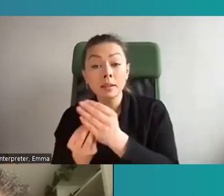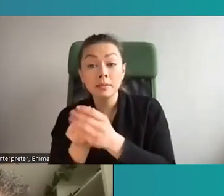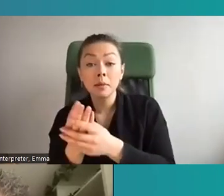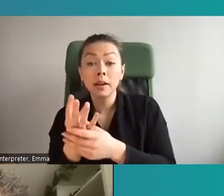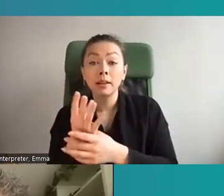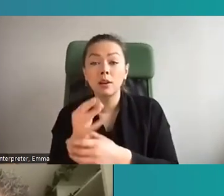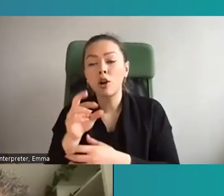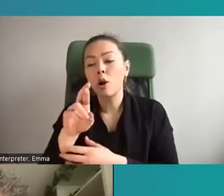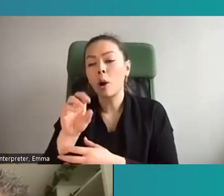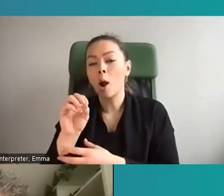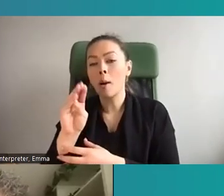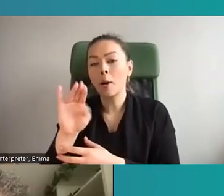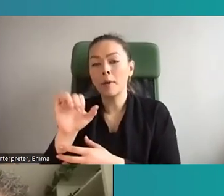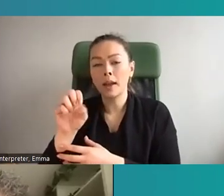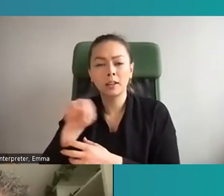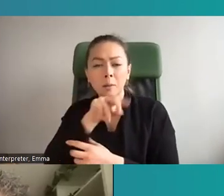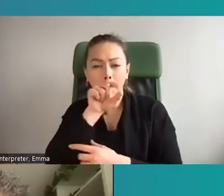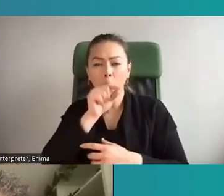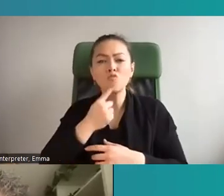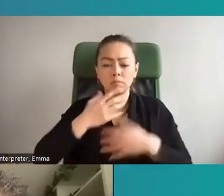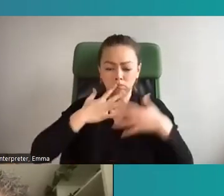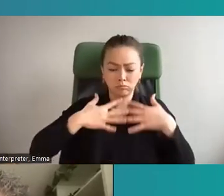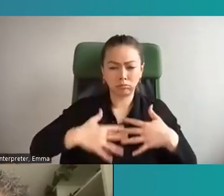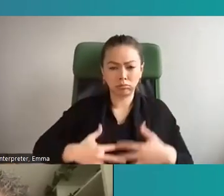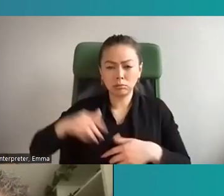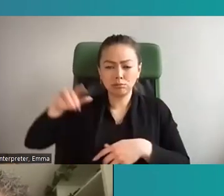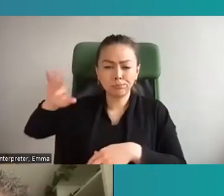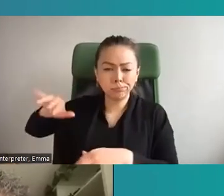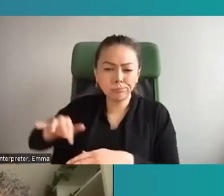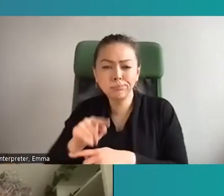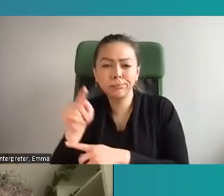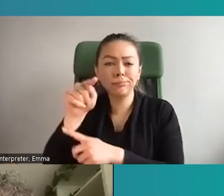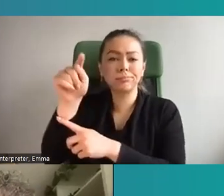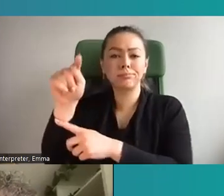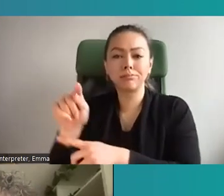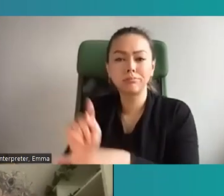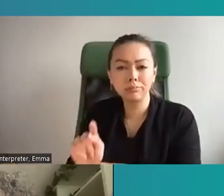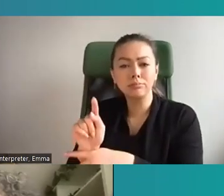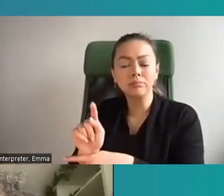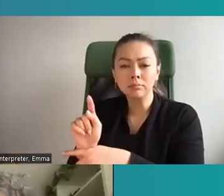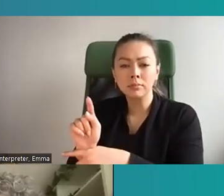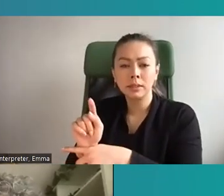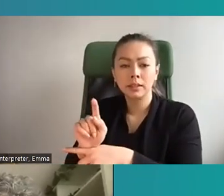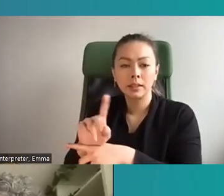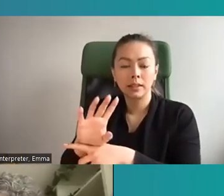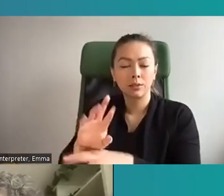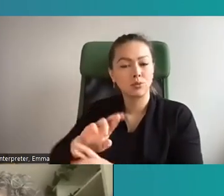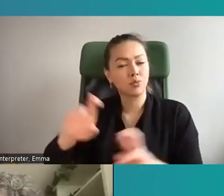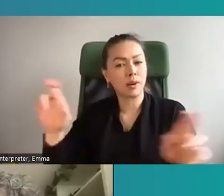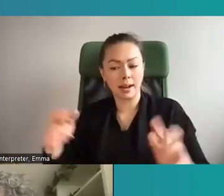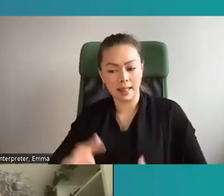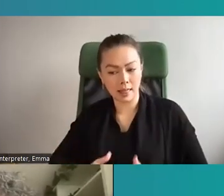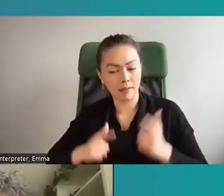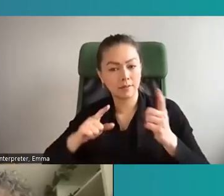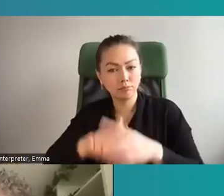and he brings this fire, a renewal again for life, that life is going to begin, and the earth is going to